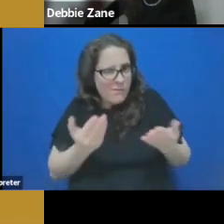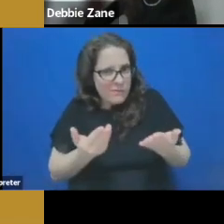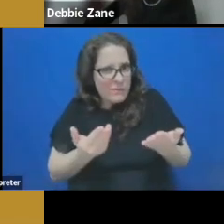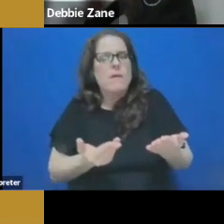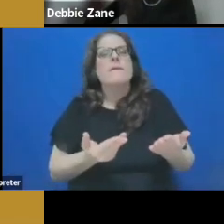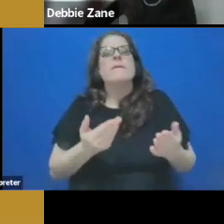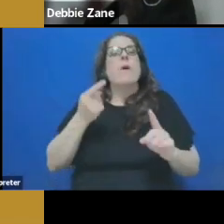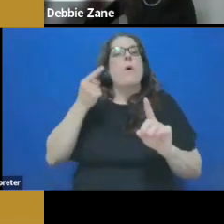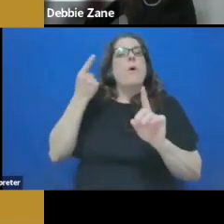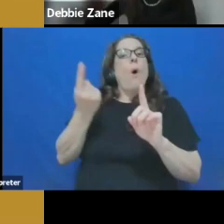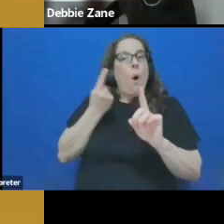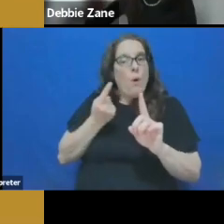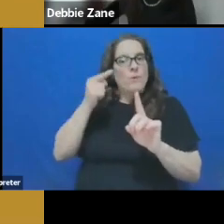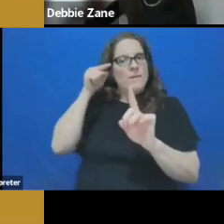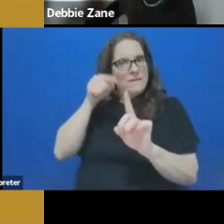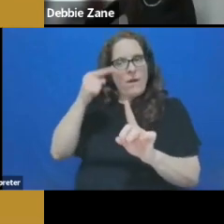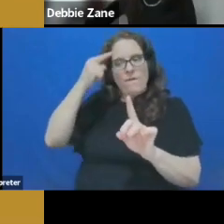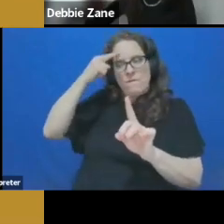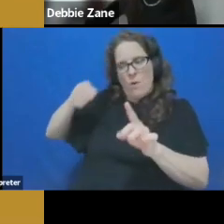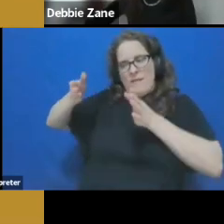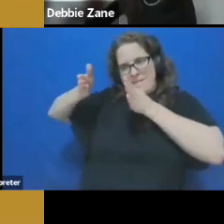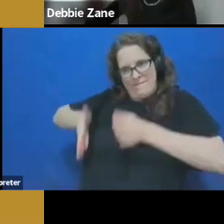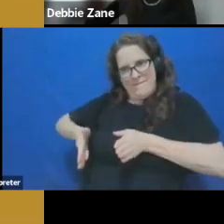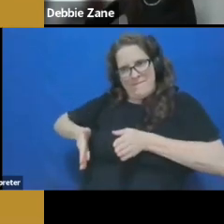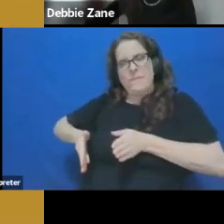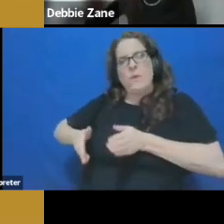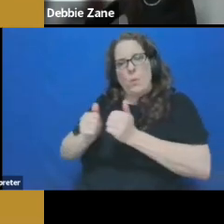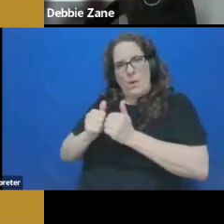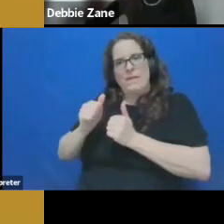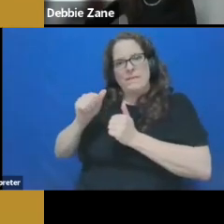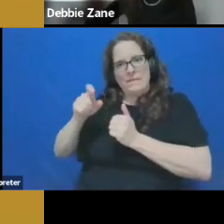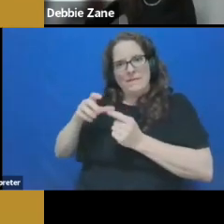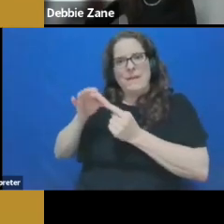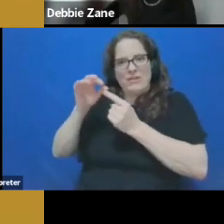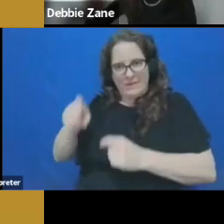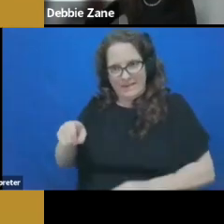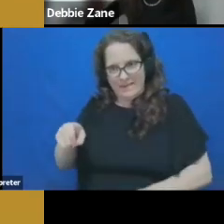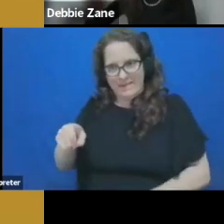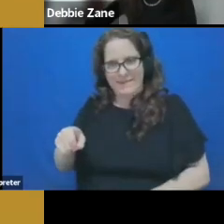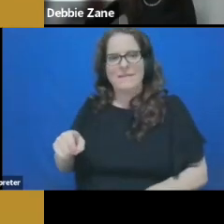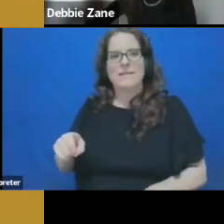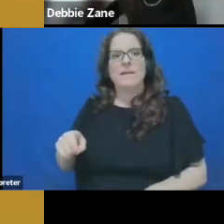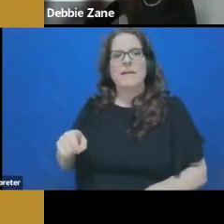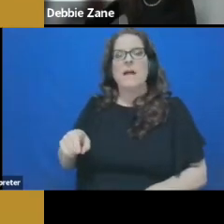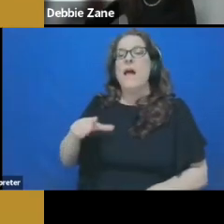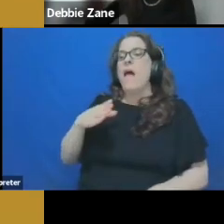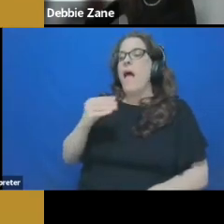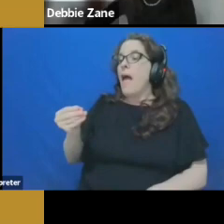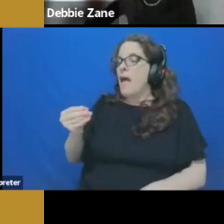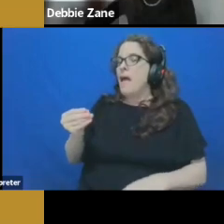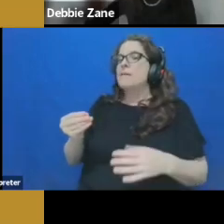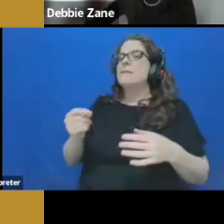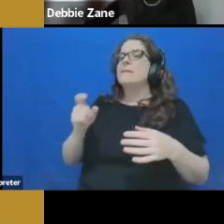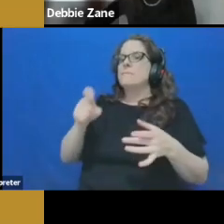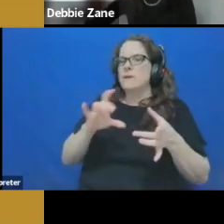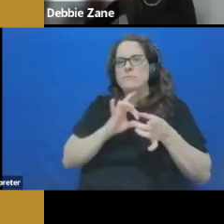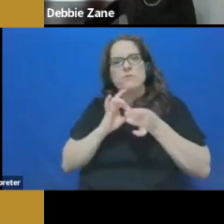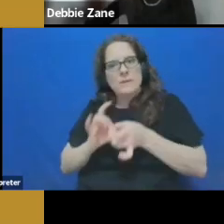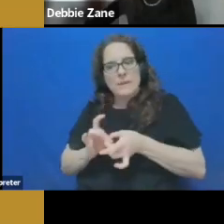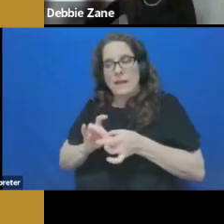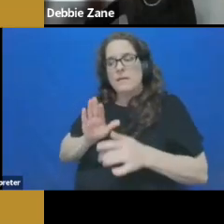for the sole benefit of the beneficiary and be directly related to the beneficiary's healthcare,